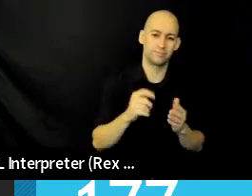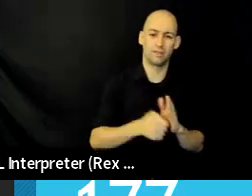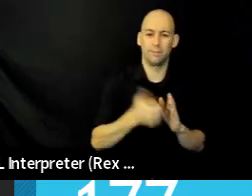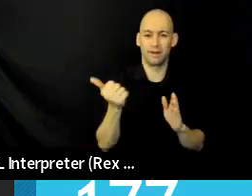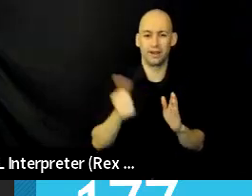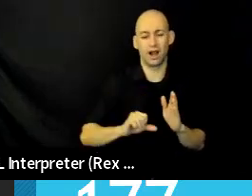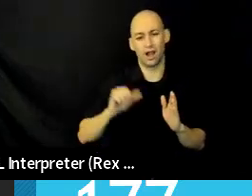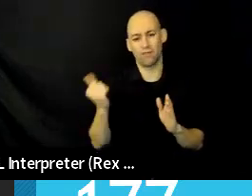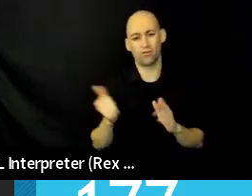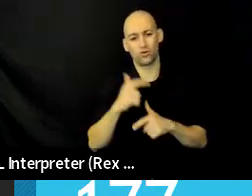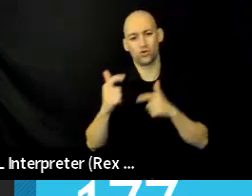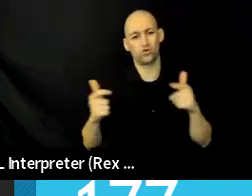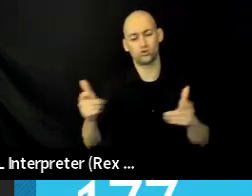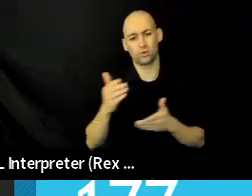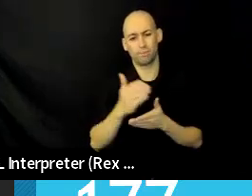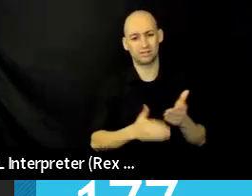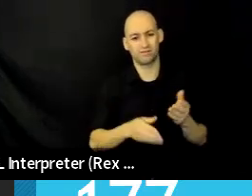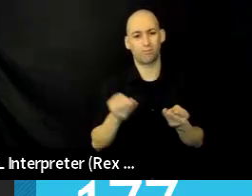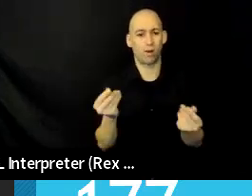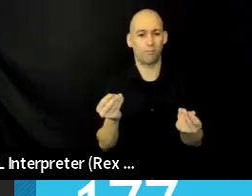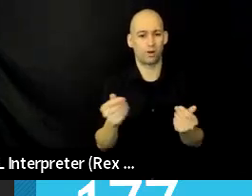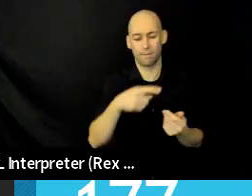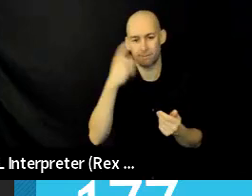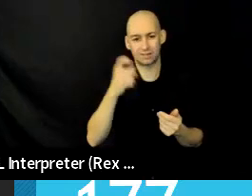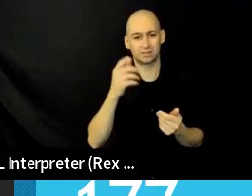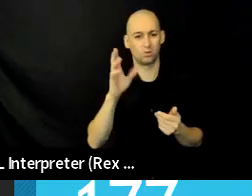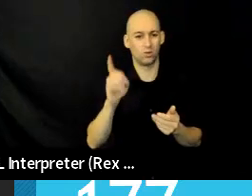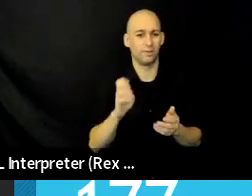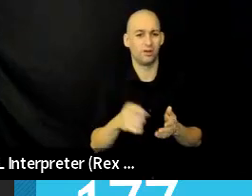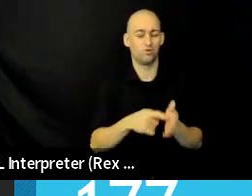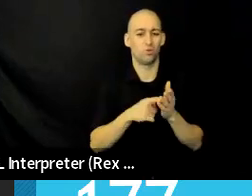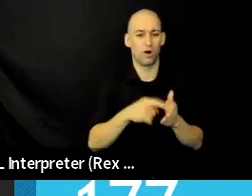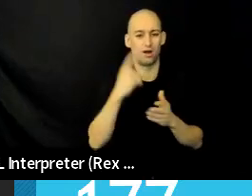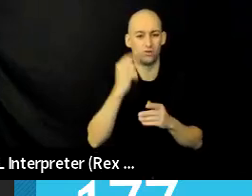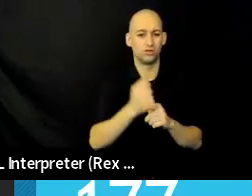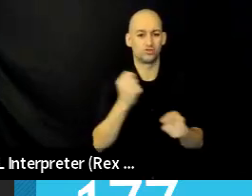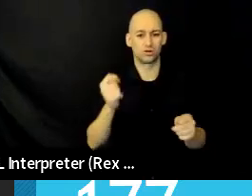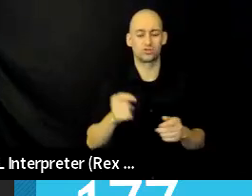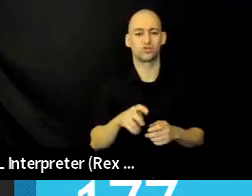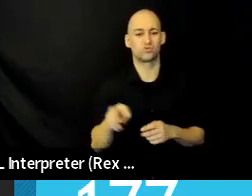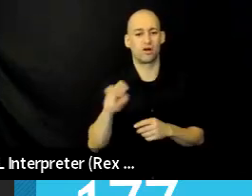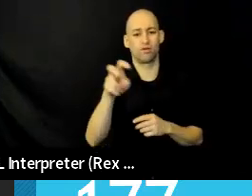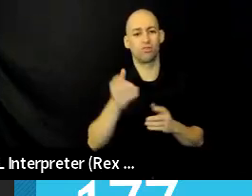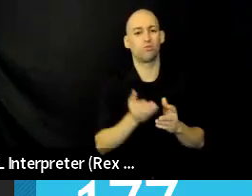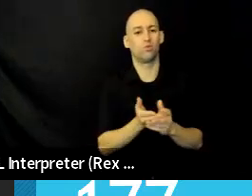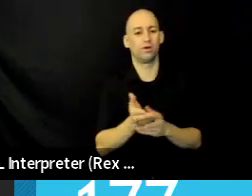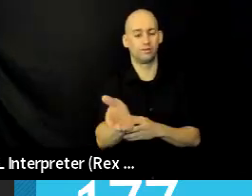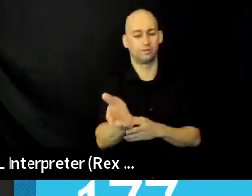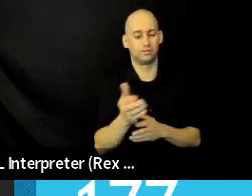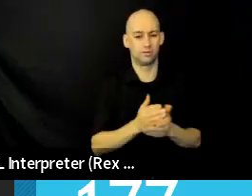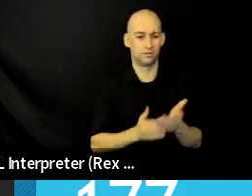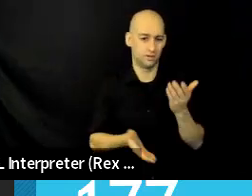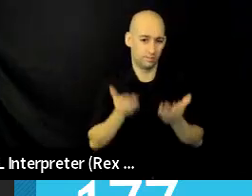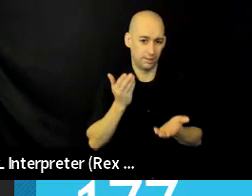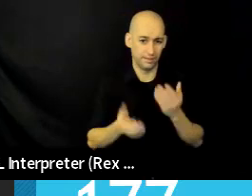another huge chunk of the property because it would be required for trucks to travel through it. There may be